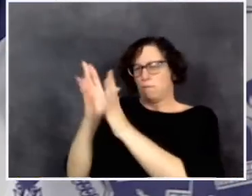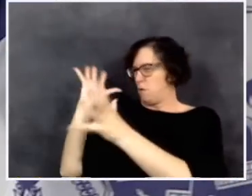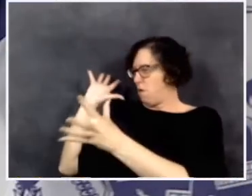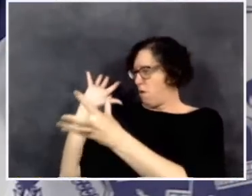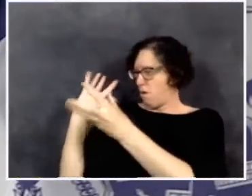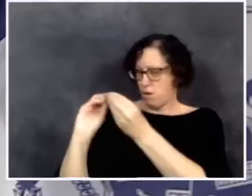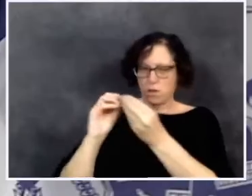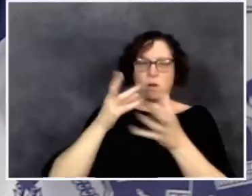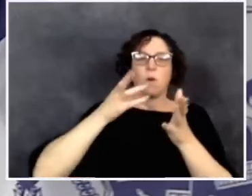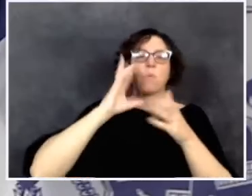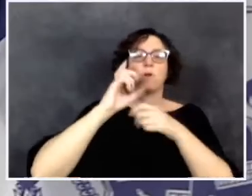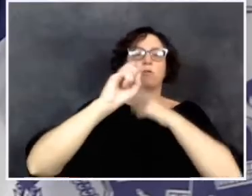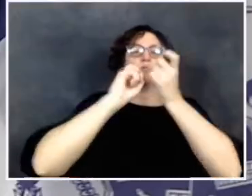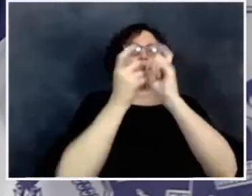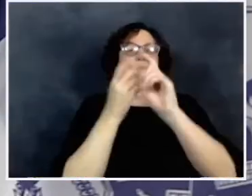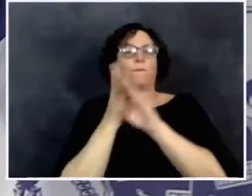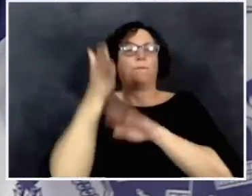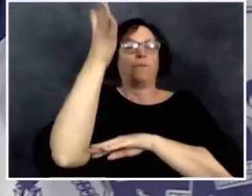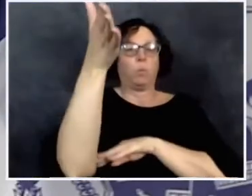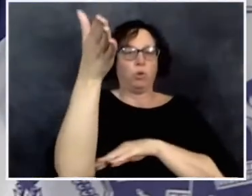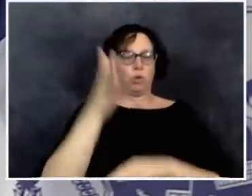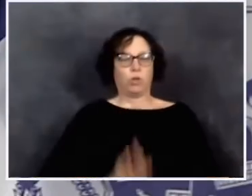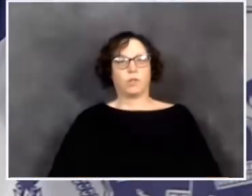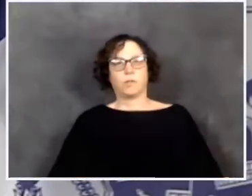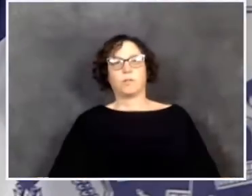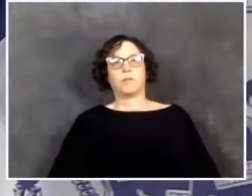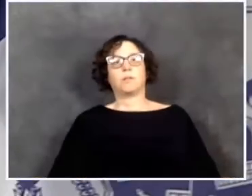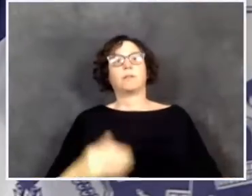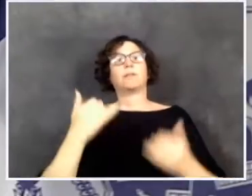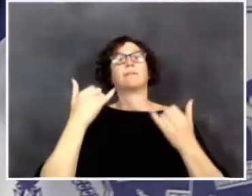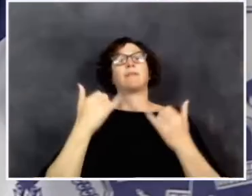go into fighting back the disease and saving lives.